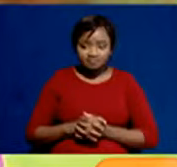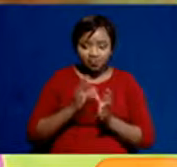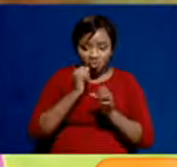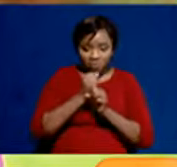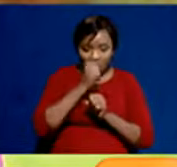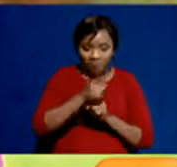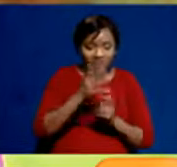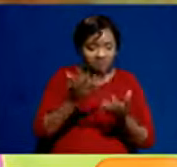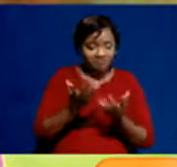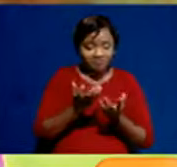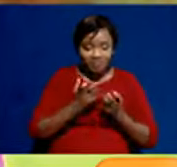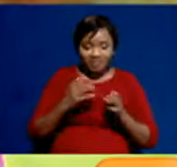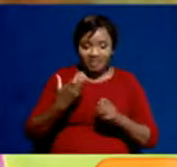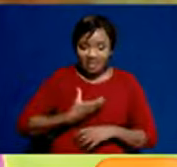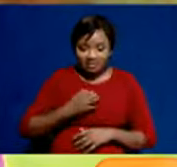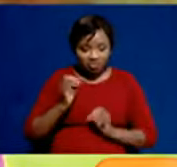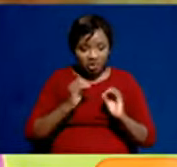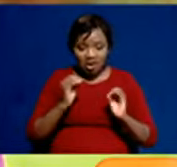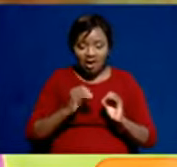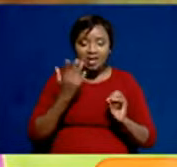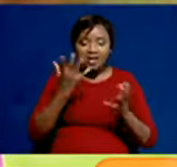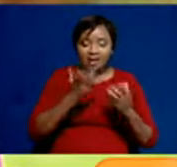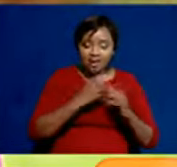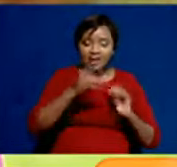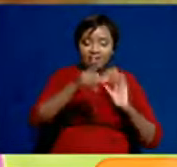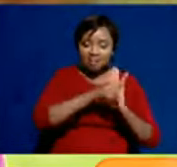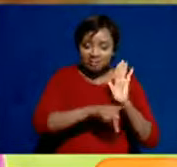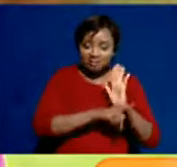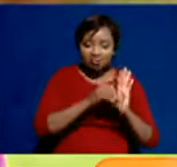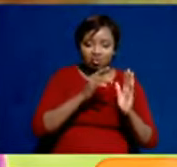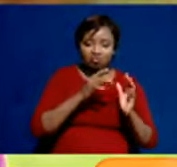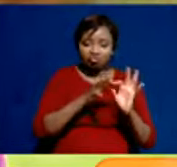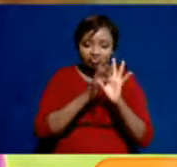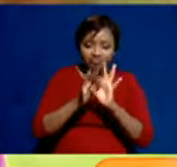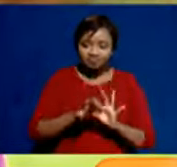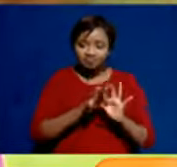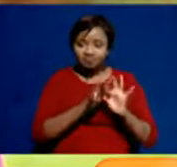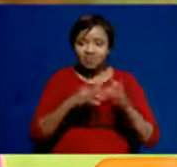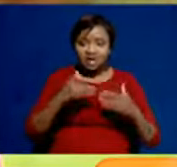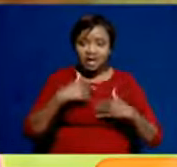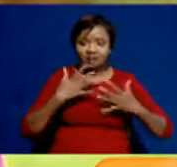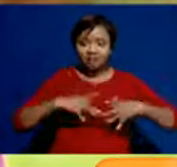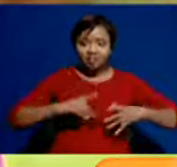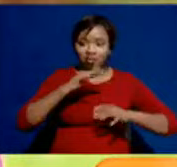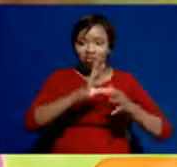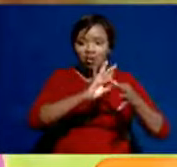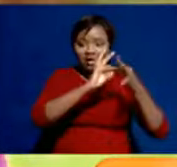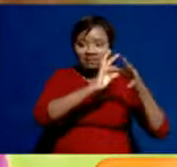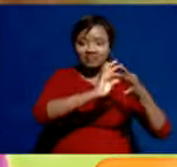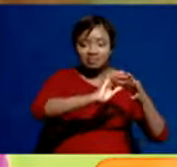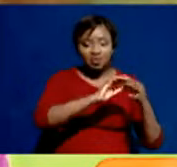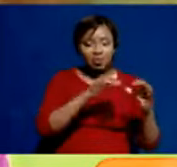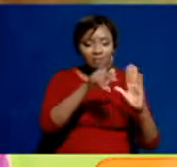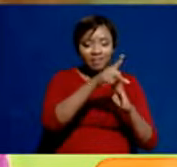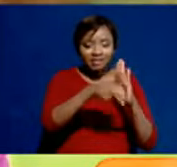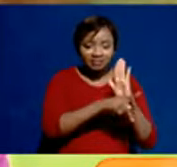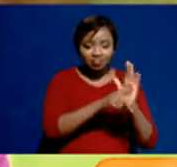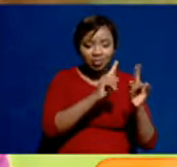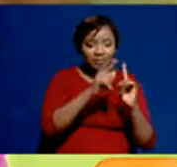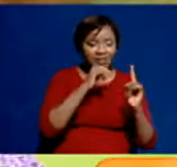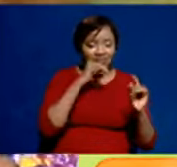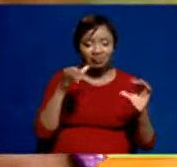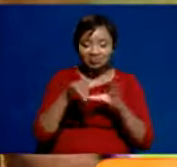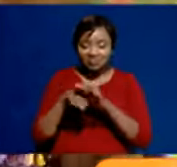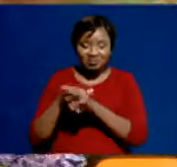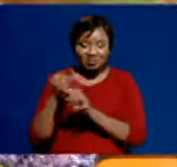needed commitments of principles. There are people now we are calling as new principles who do not even belong to that council. Yeah.